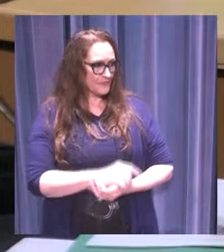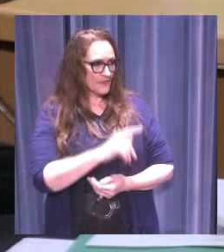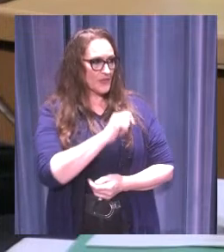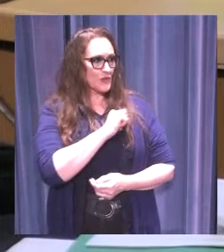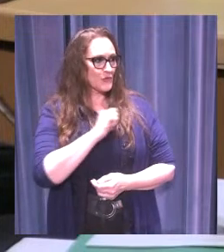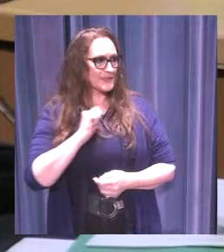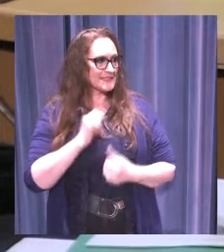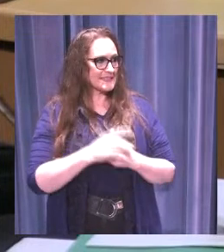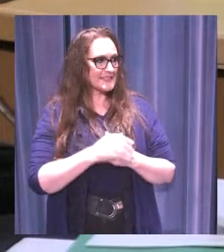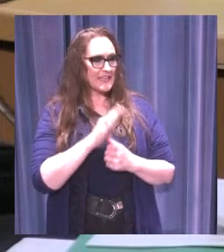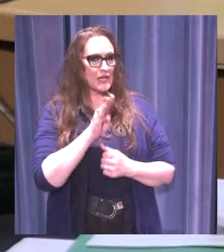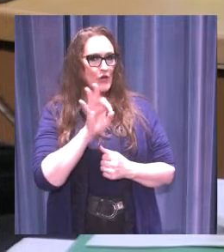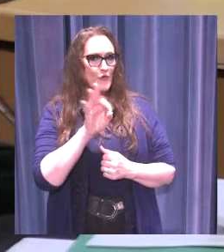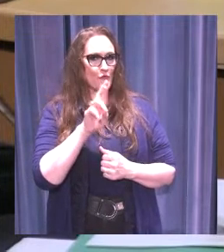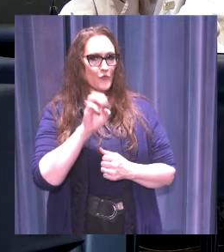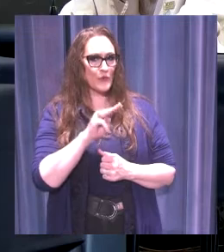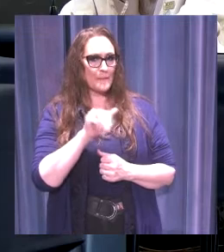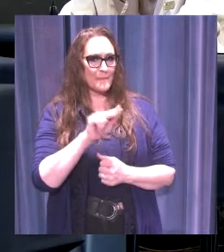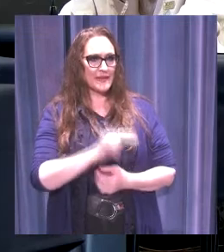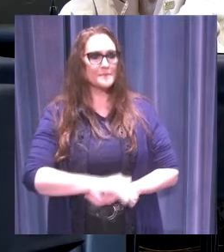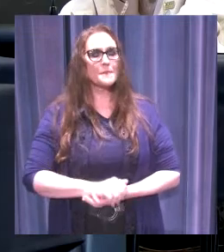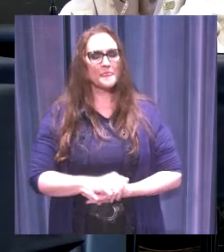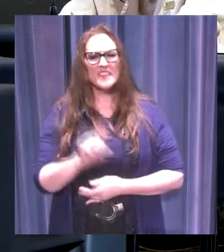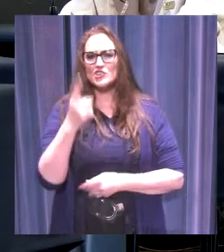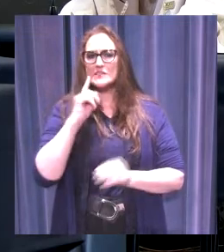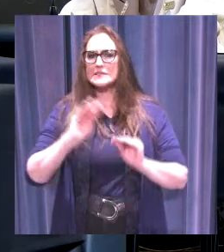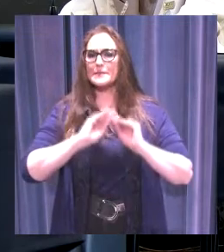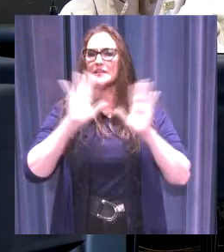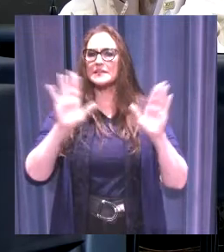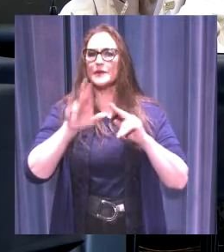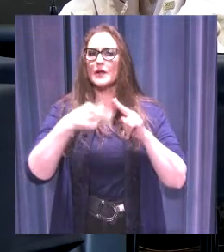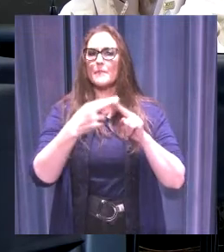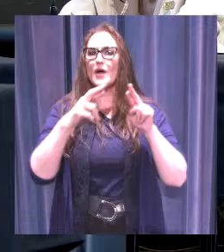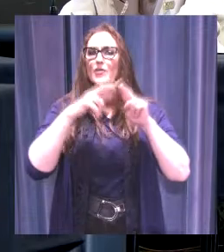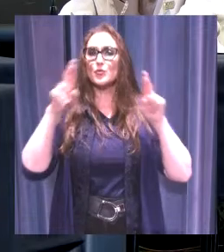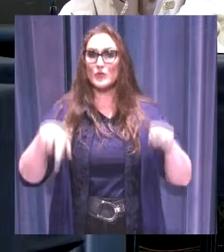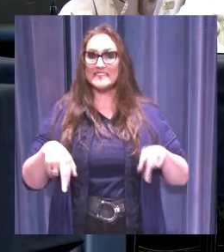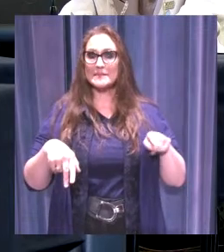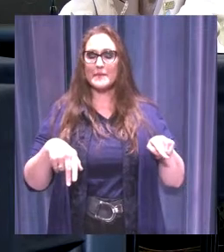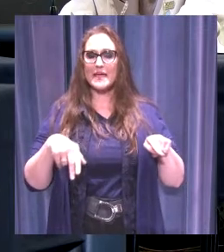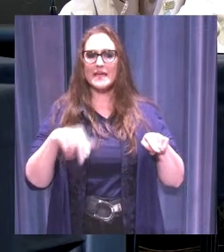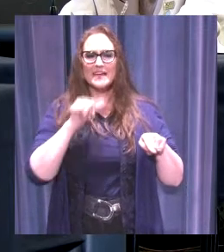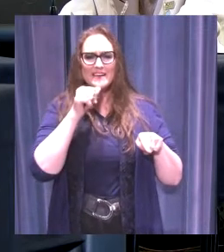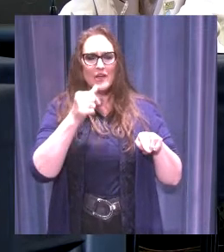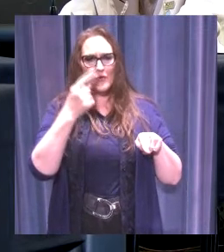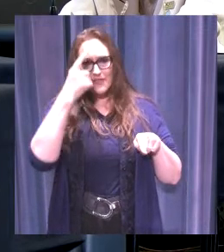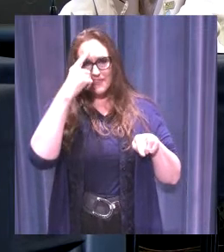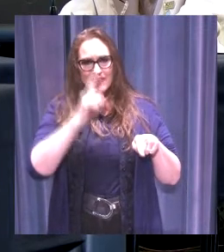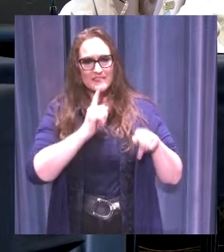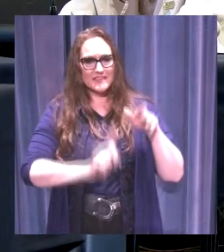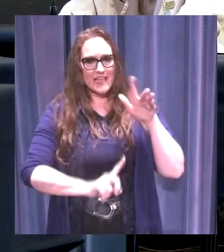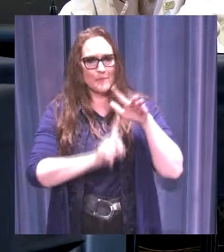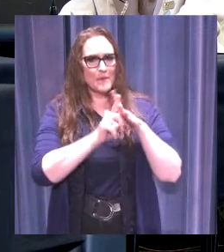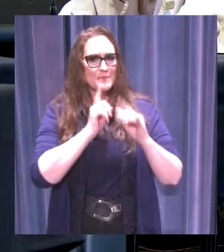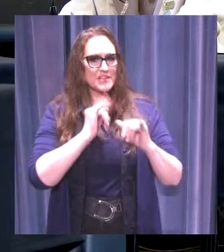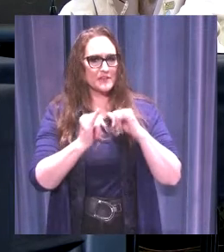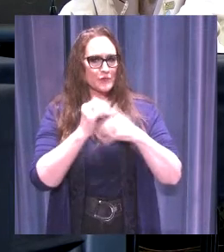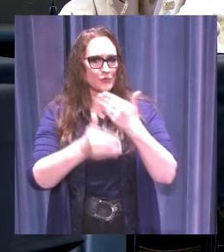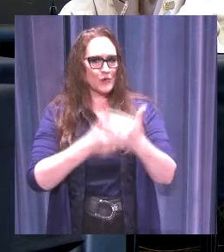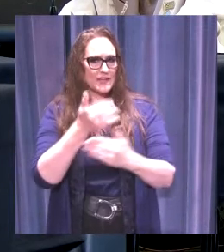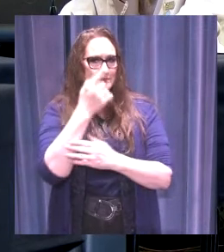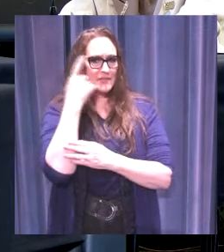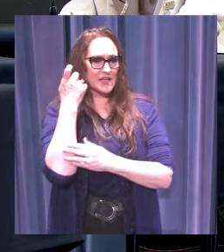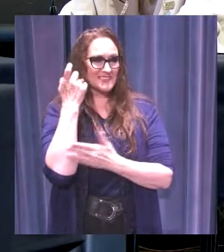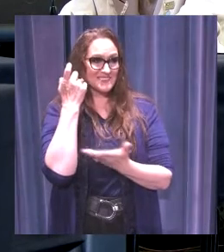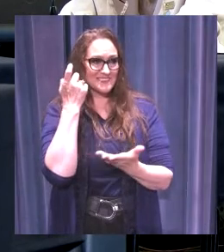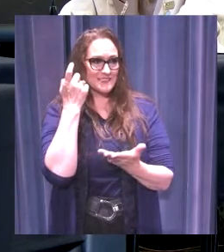Trustee Freeman. Just to be clear on the resume, I don't think this really came up in the interview process